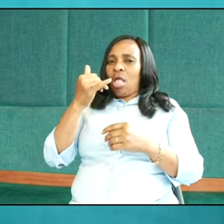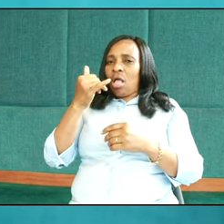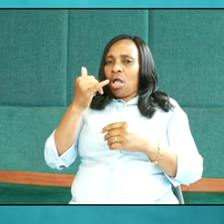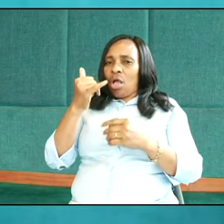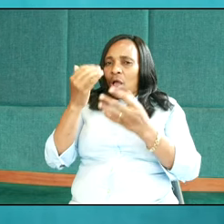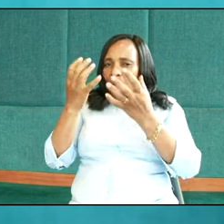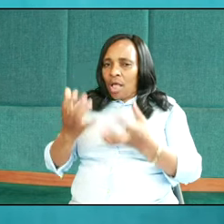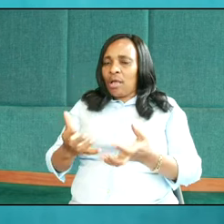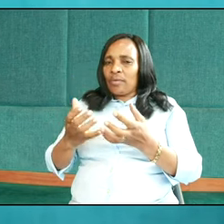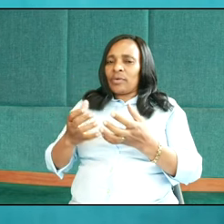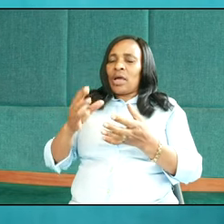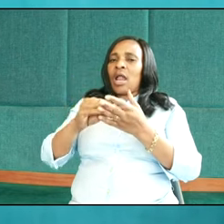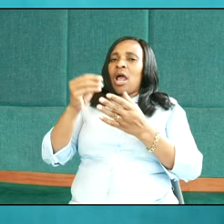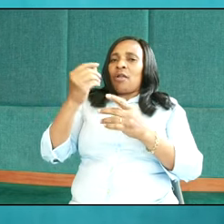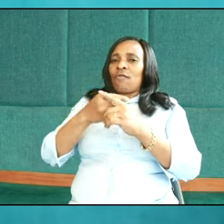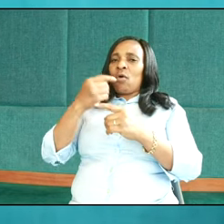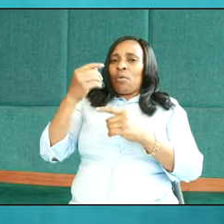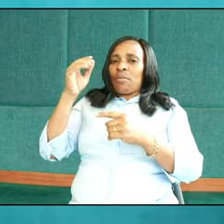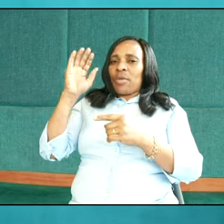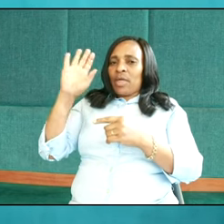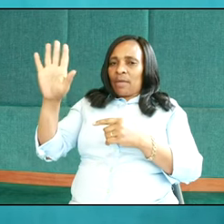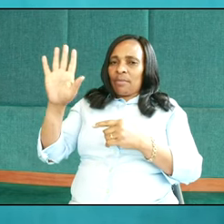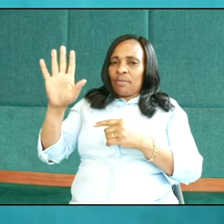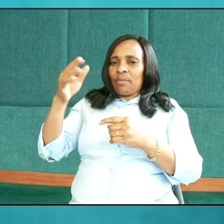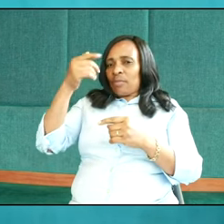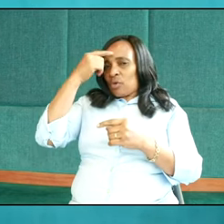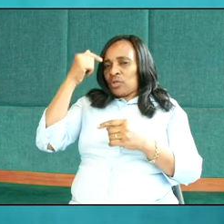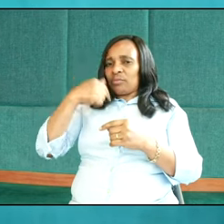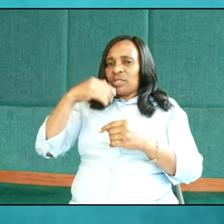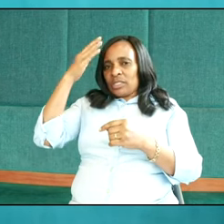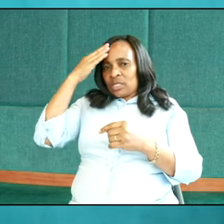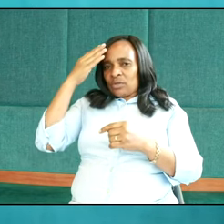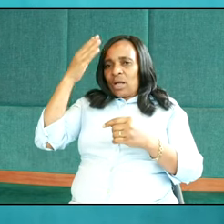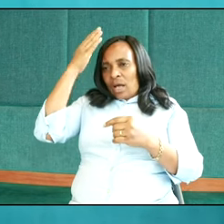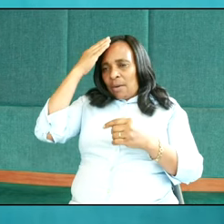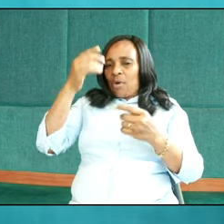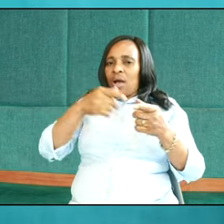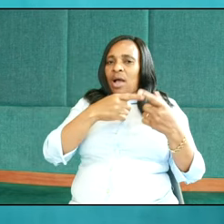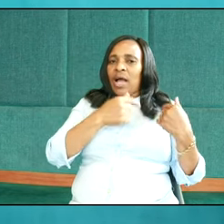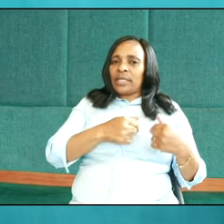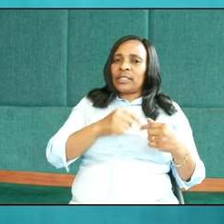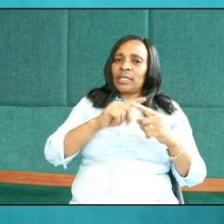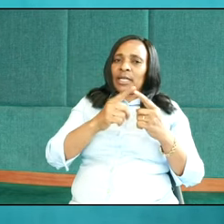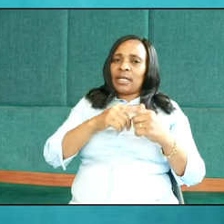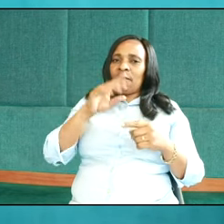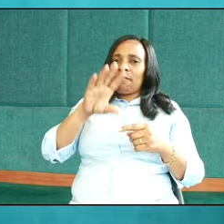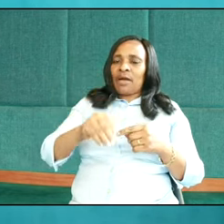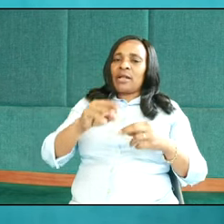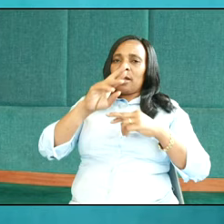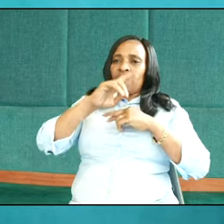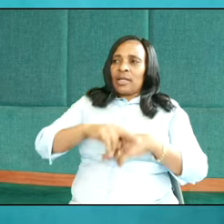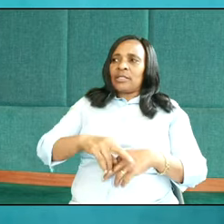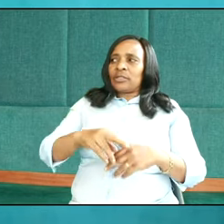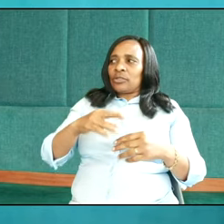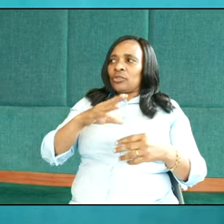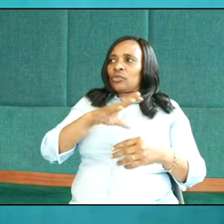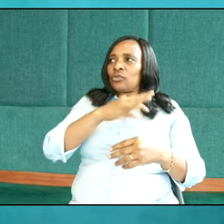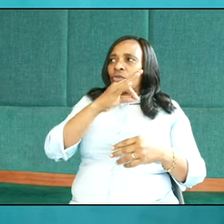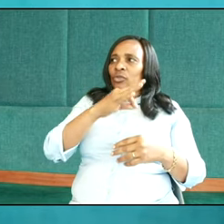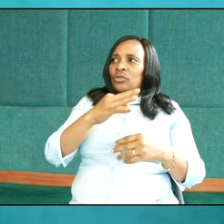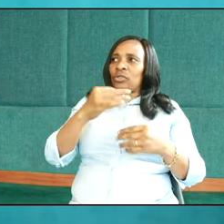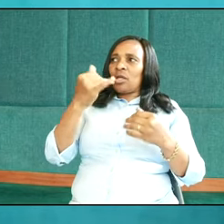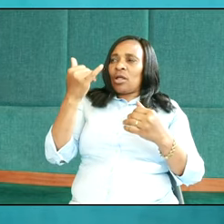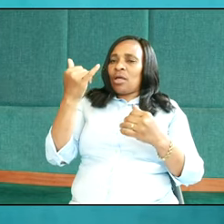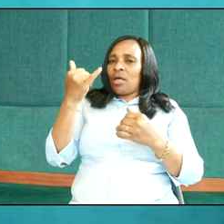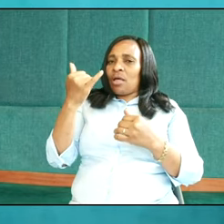learn from me, for I am gentle and humble in heart. And you will find rest for your souls, for my yoke is